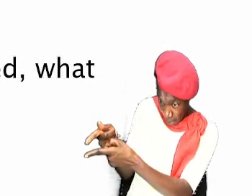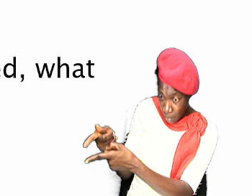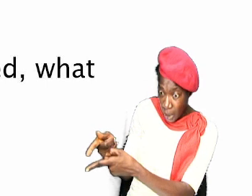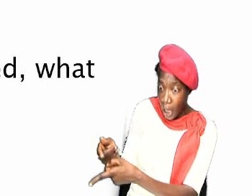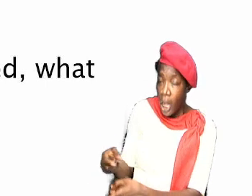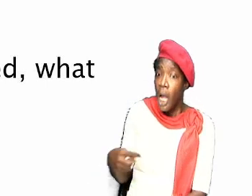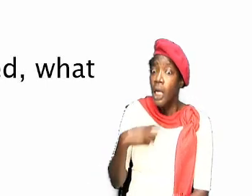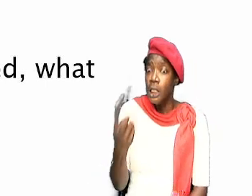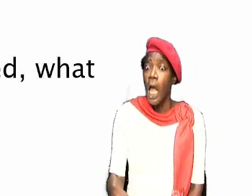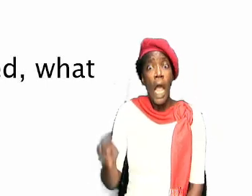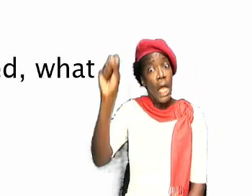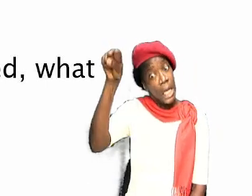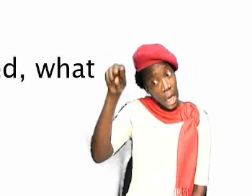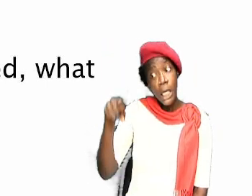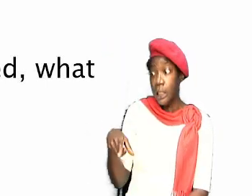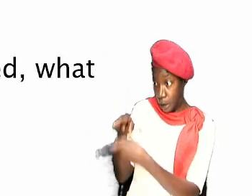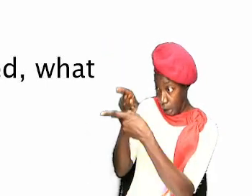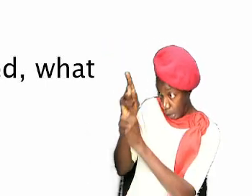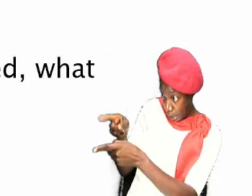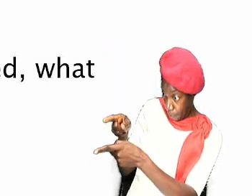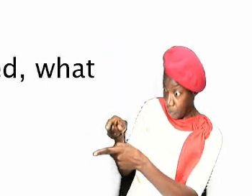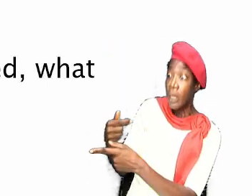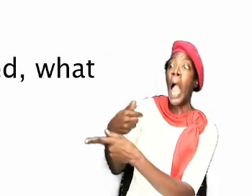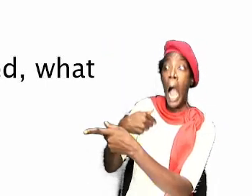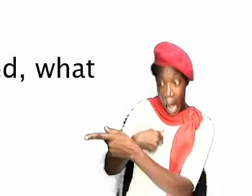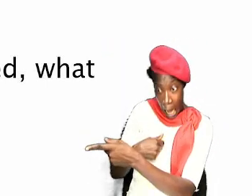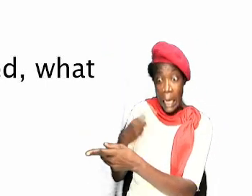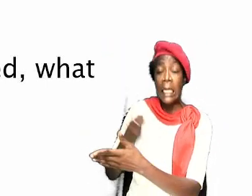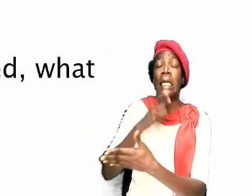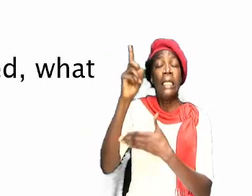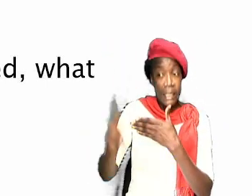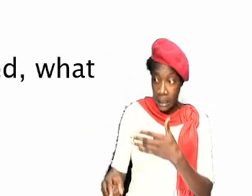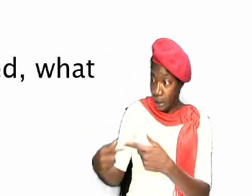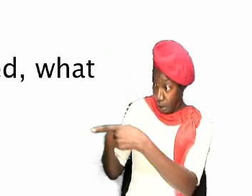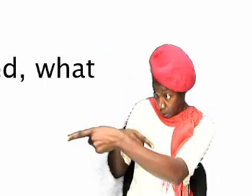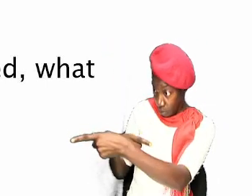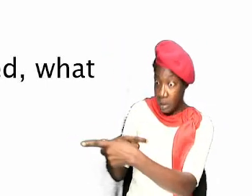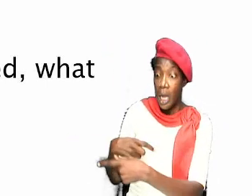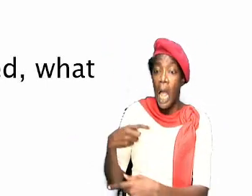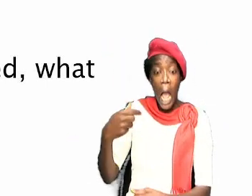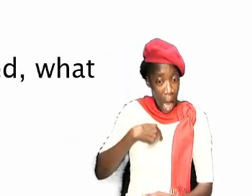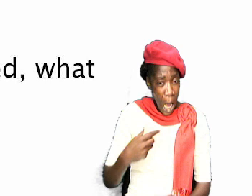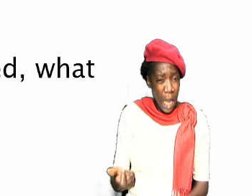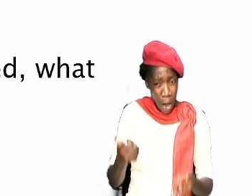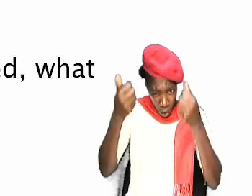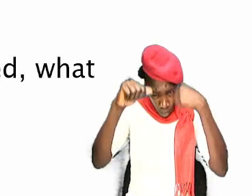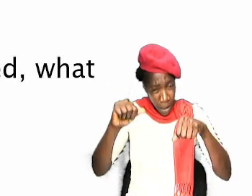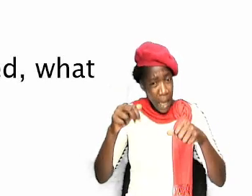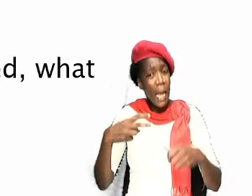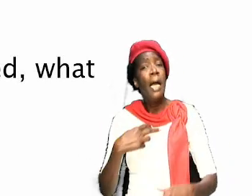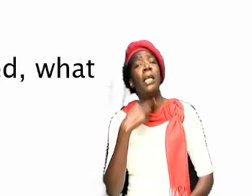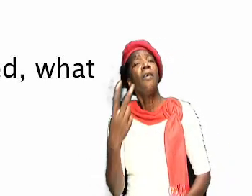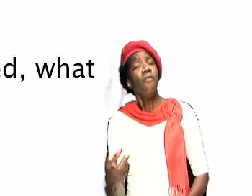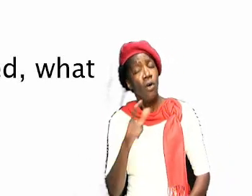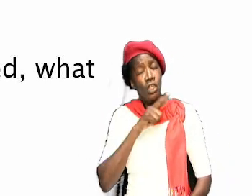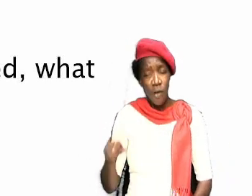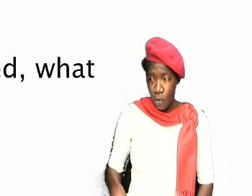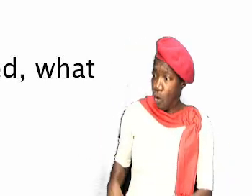I did. He said, I have obeyed the voice of the Lord, and have gone the way